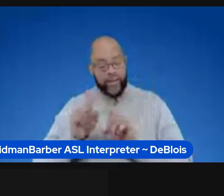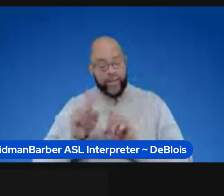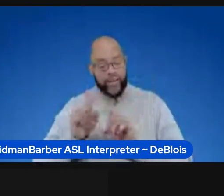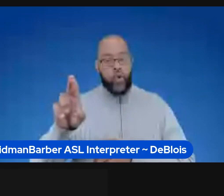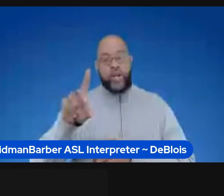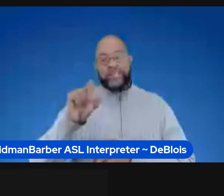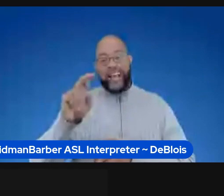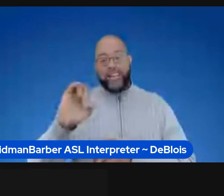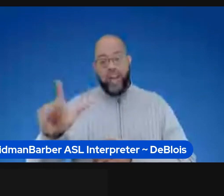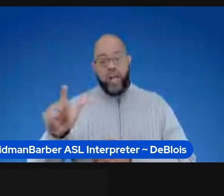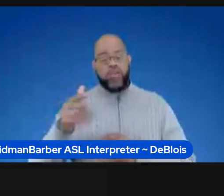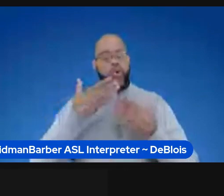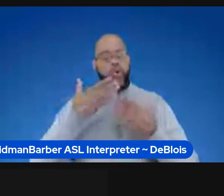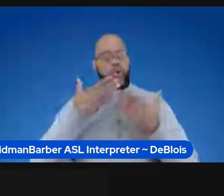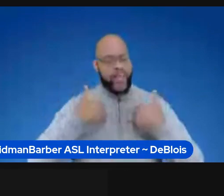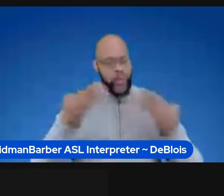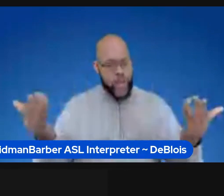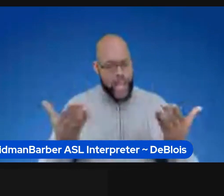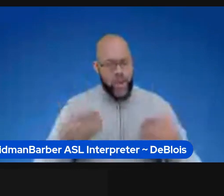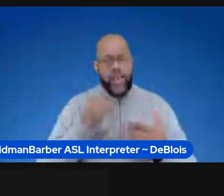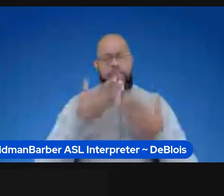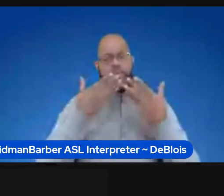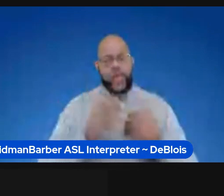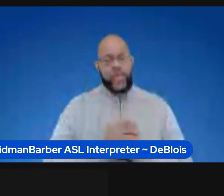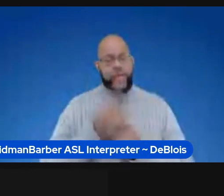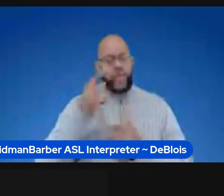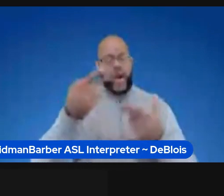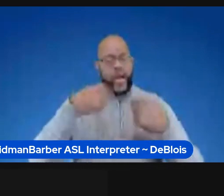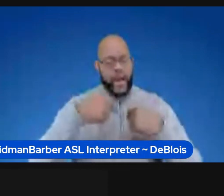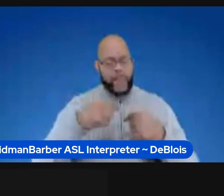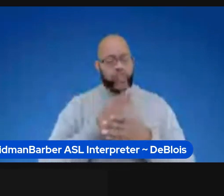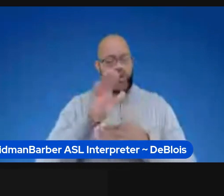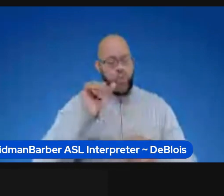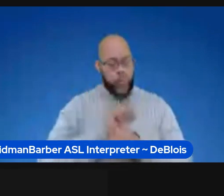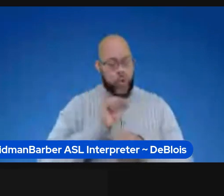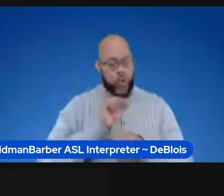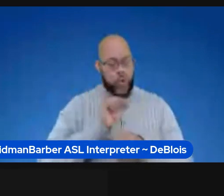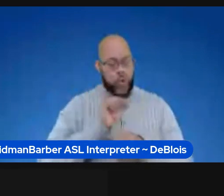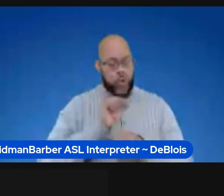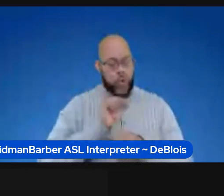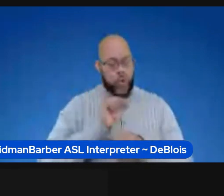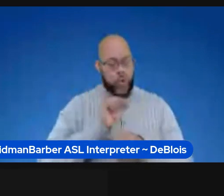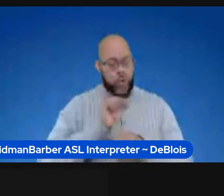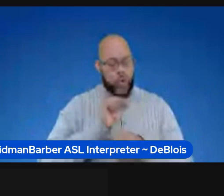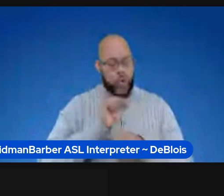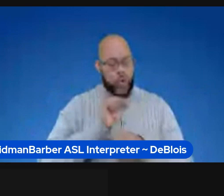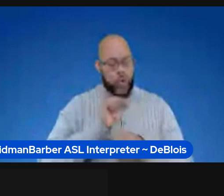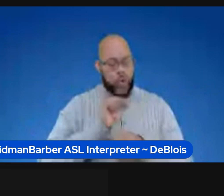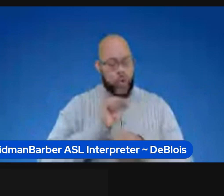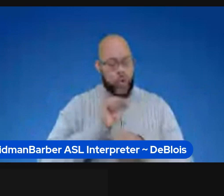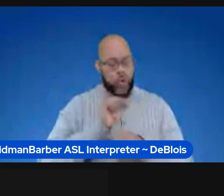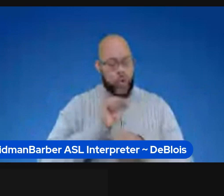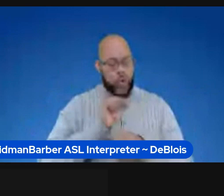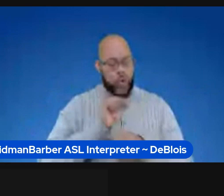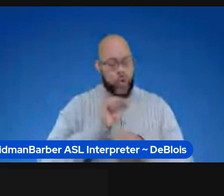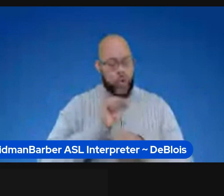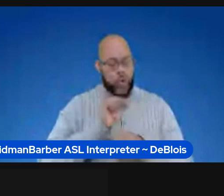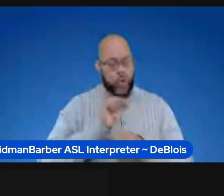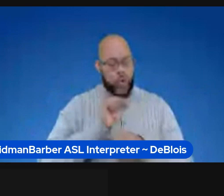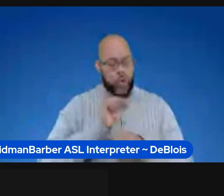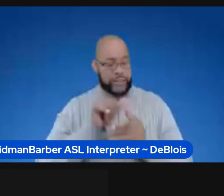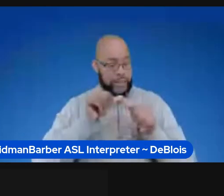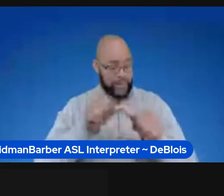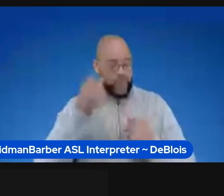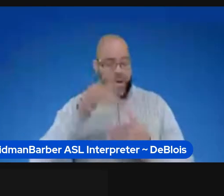board. And also thank you for coming to share your work. Thank you for the attendees for your question. We do hope that you stick around for our next